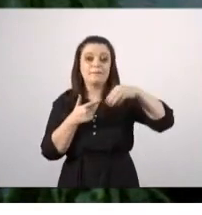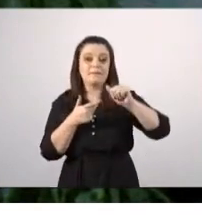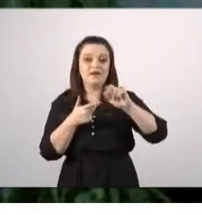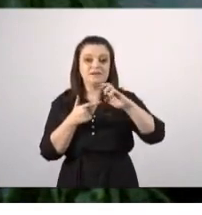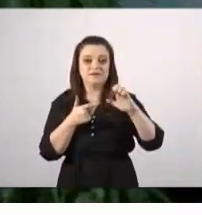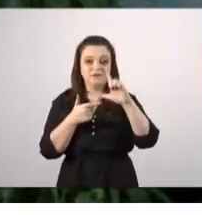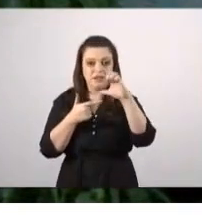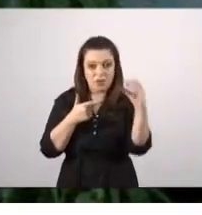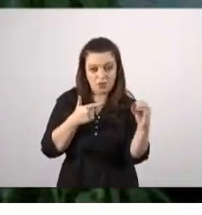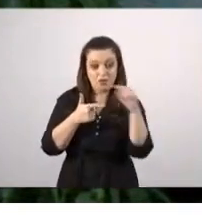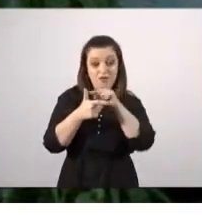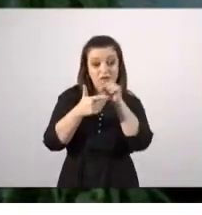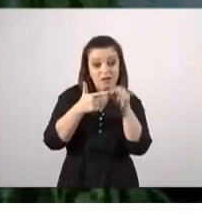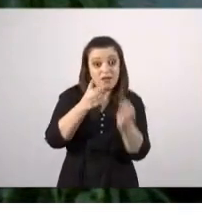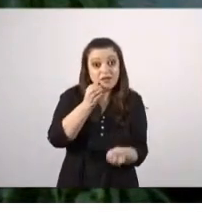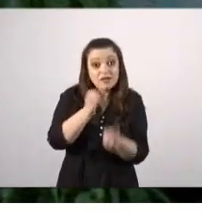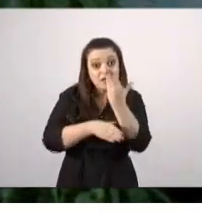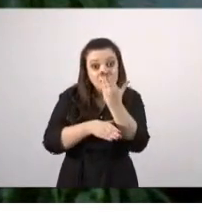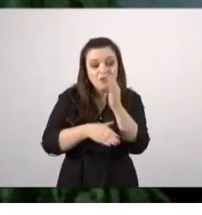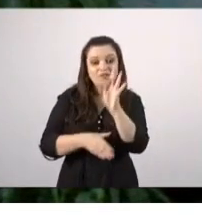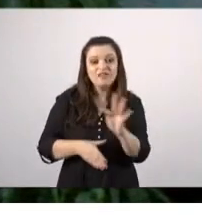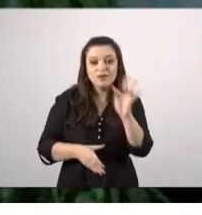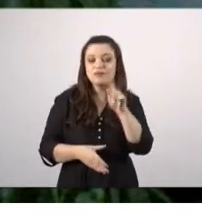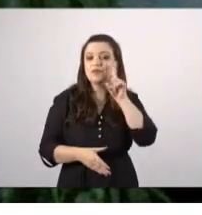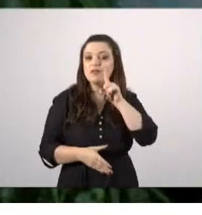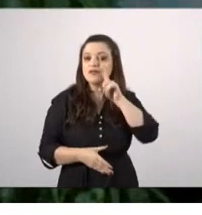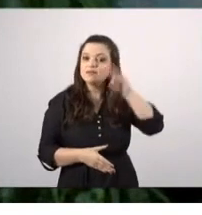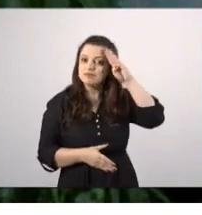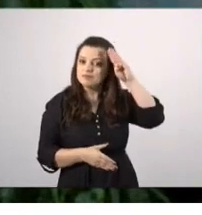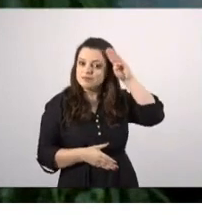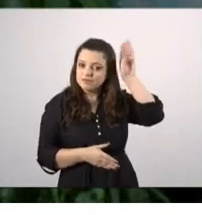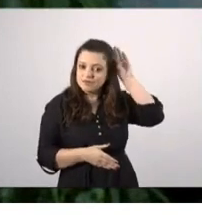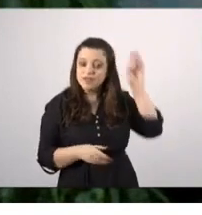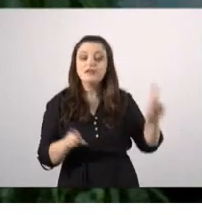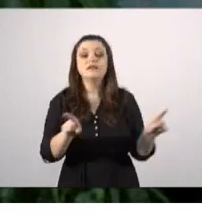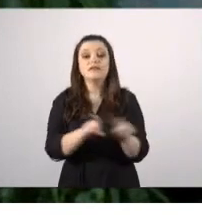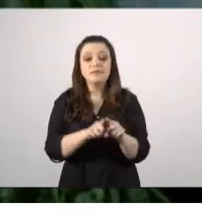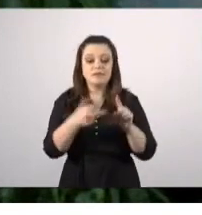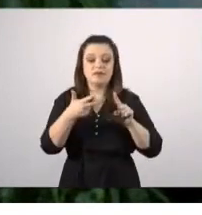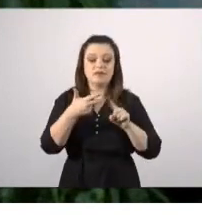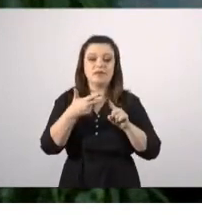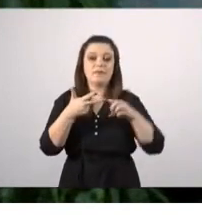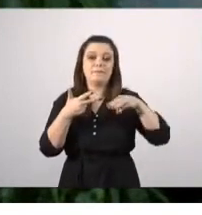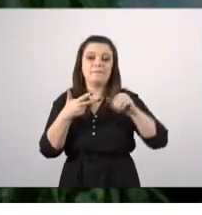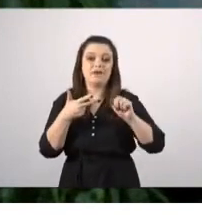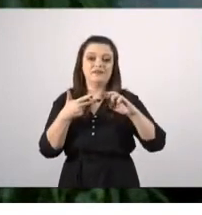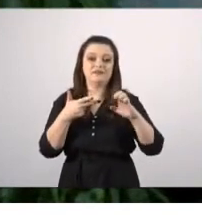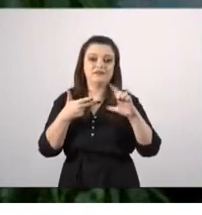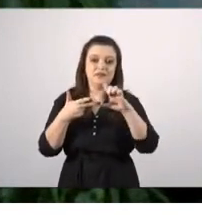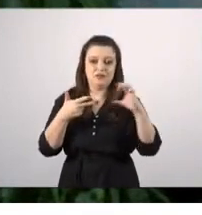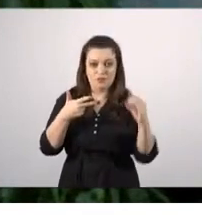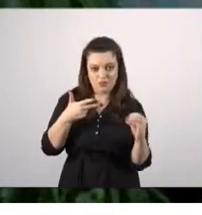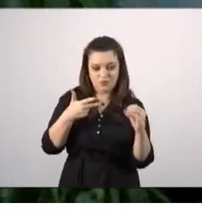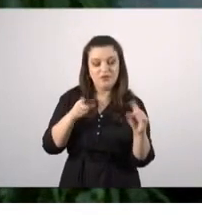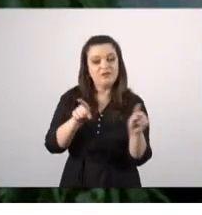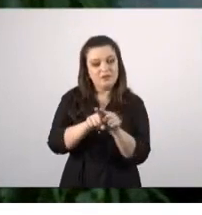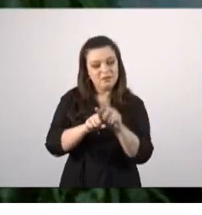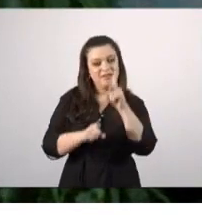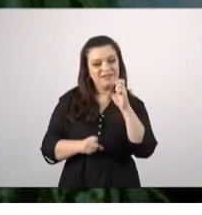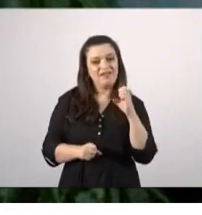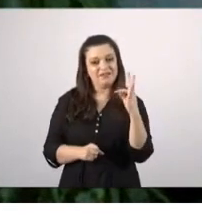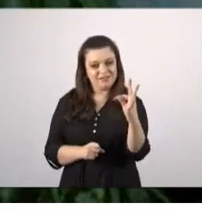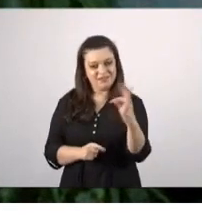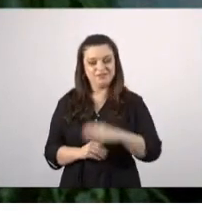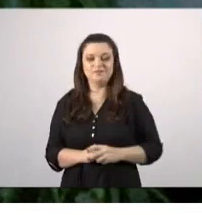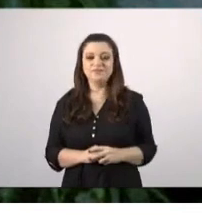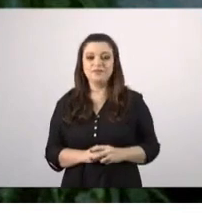the founders of the American Academy, along with Professor Marcello Fantoni of Kent State University. Yours was